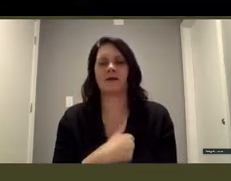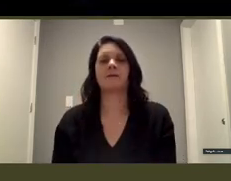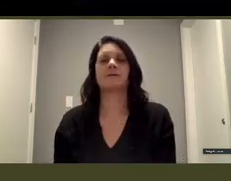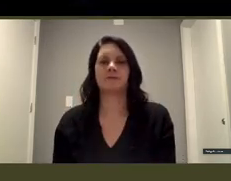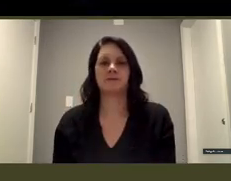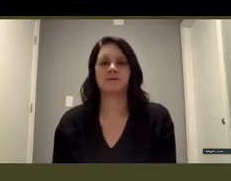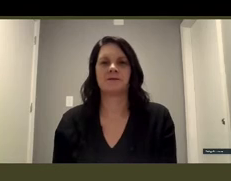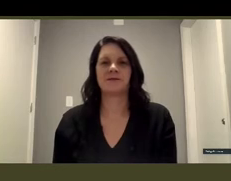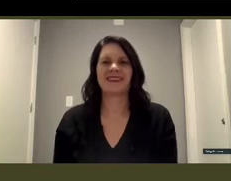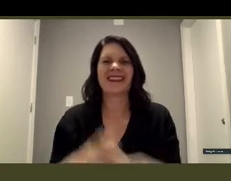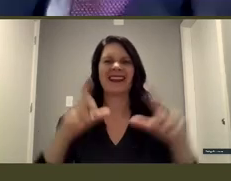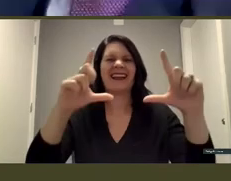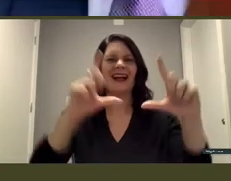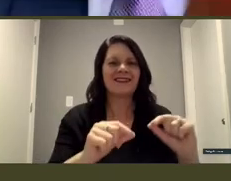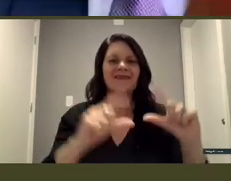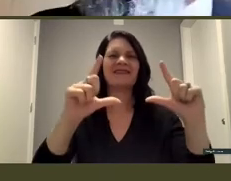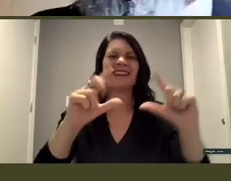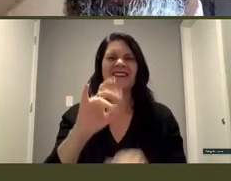Ronald,